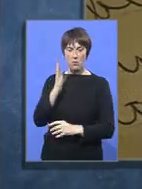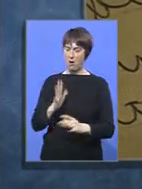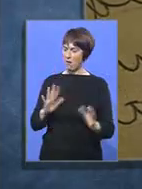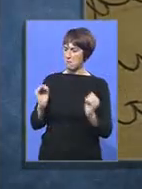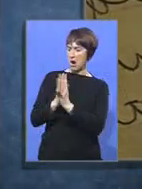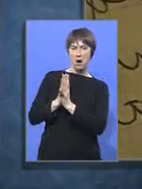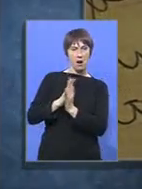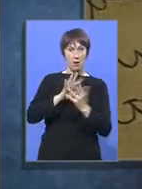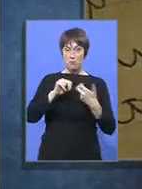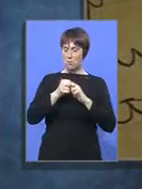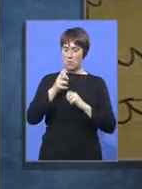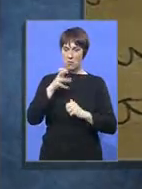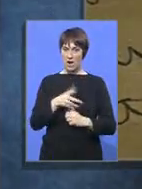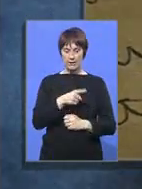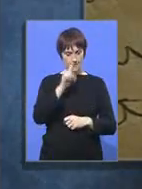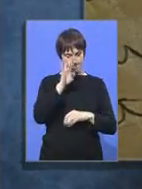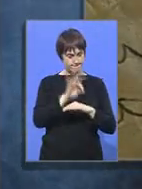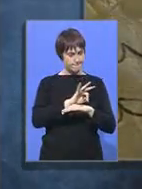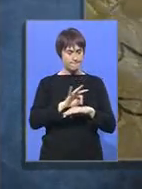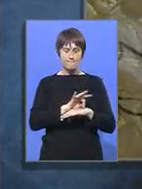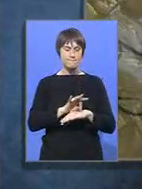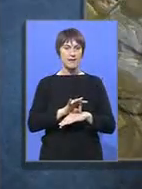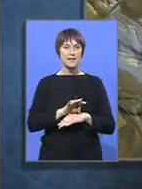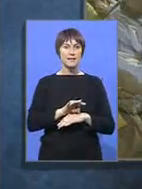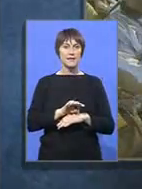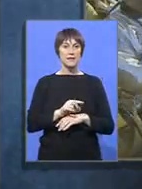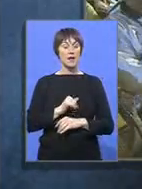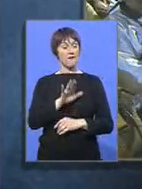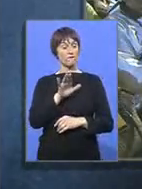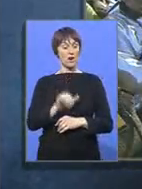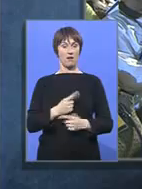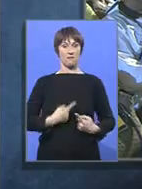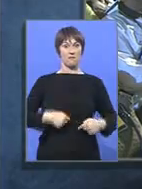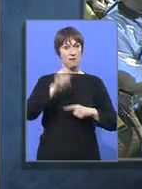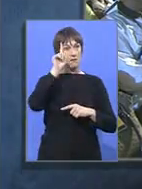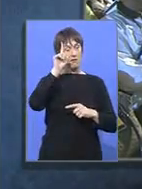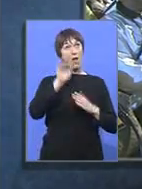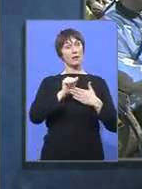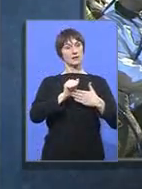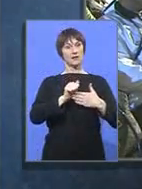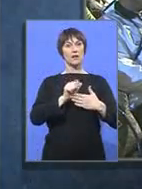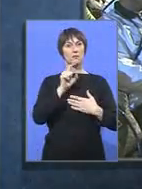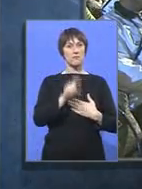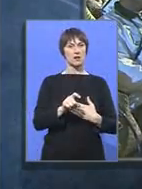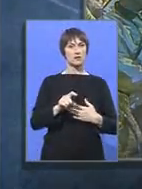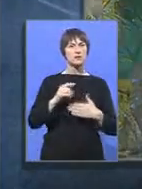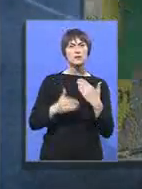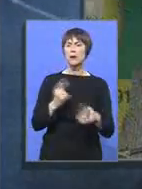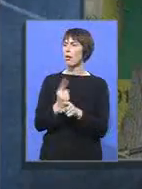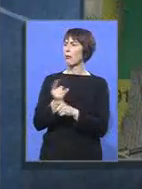would be unrealistic and wrong for African leaders to continue preaching